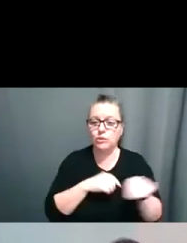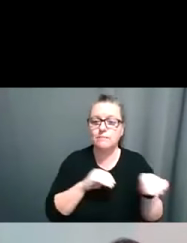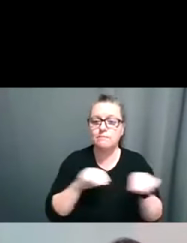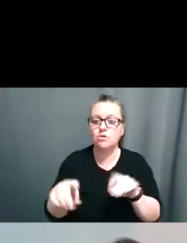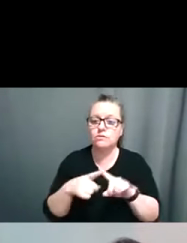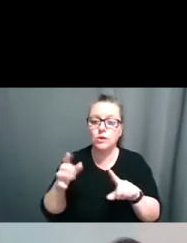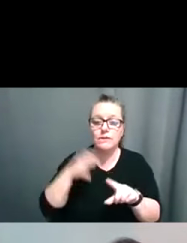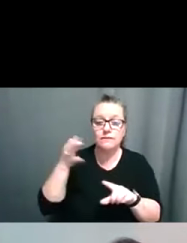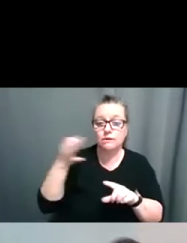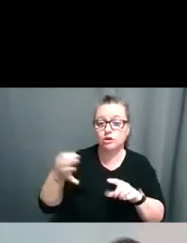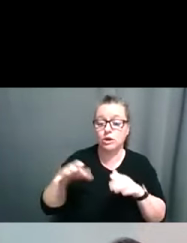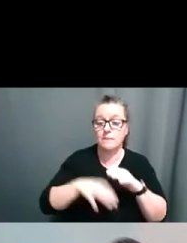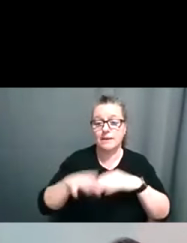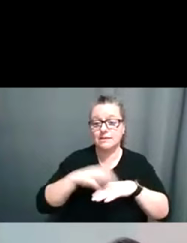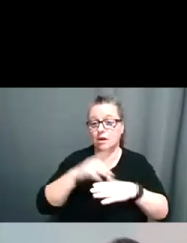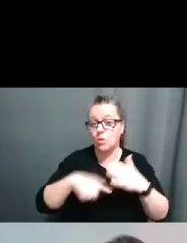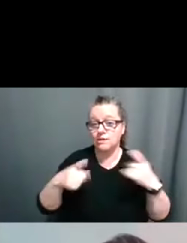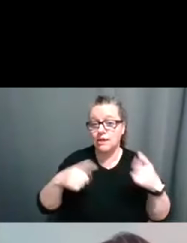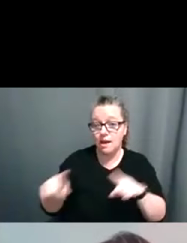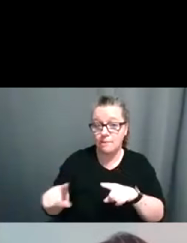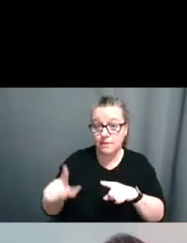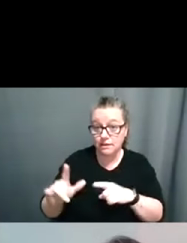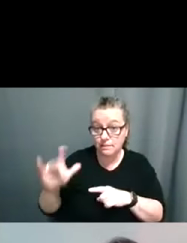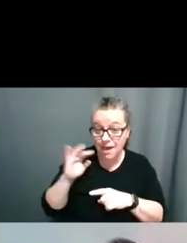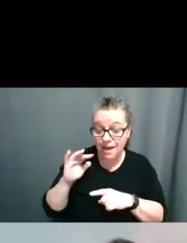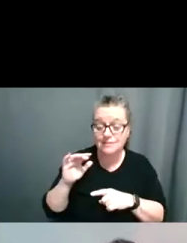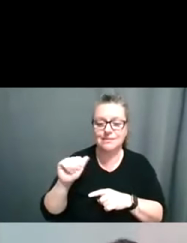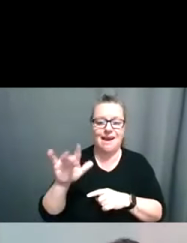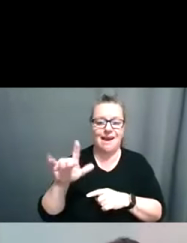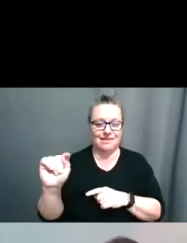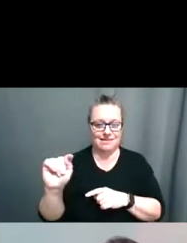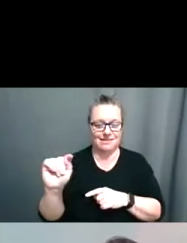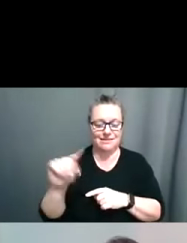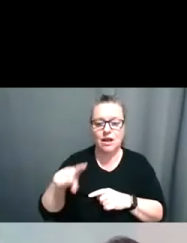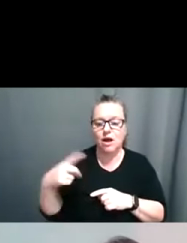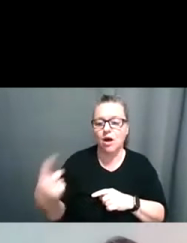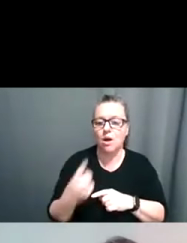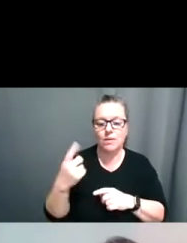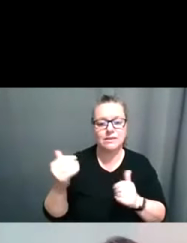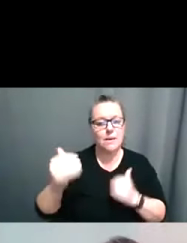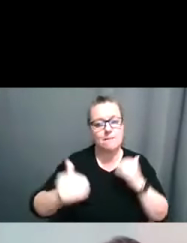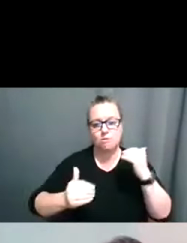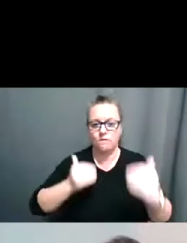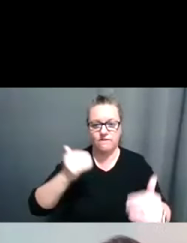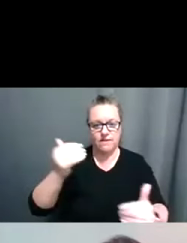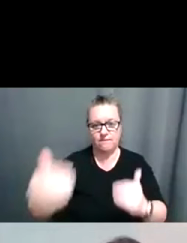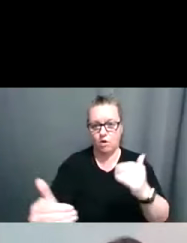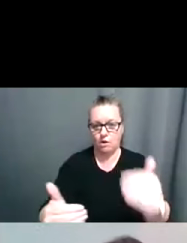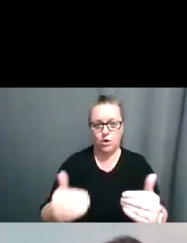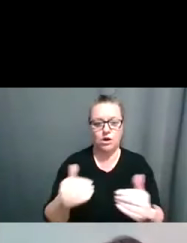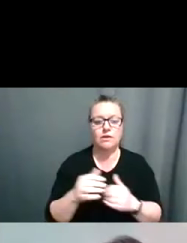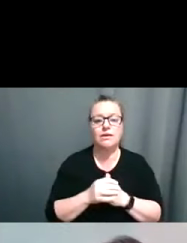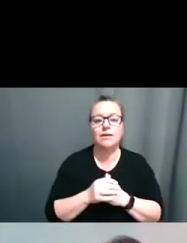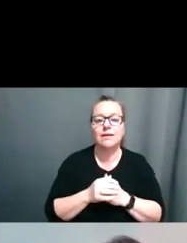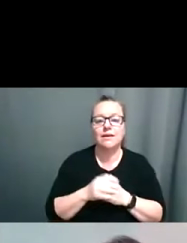future based on what's happened in the past? The act phase is all about moving forward. And like every other part